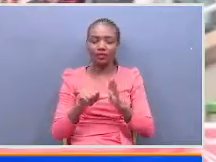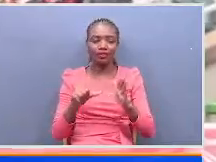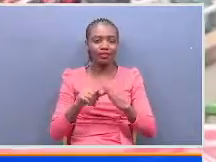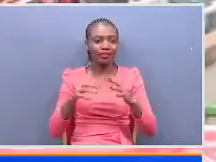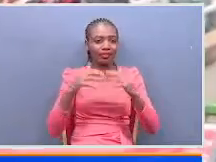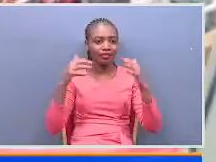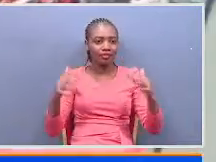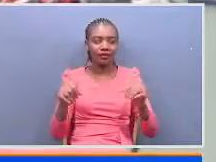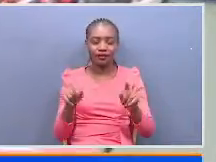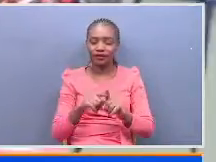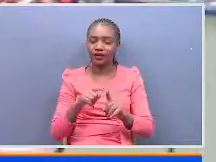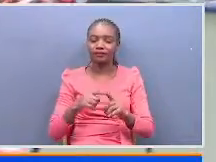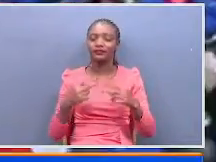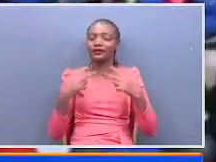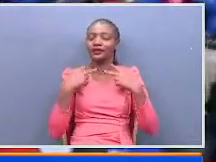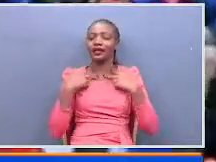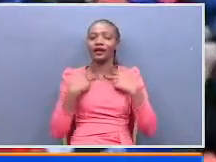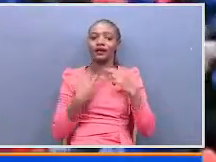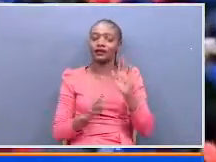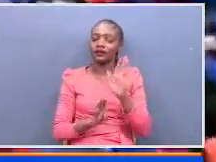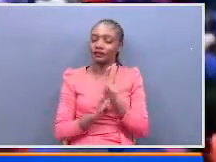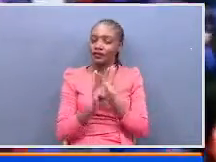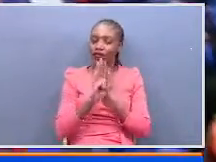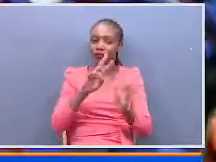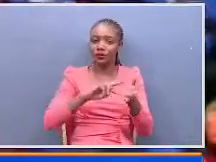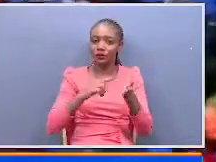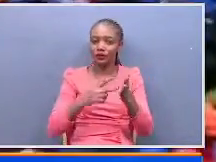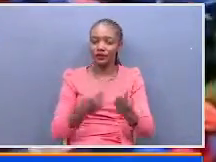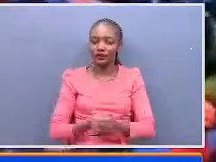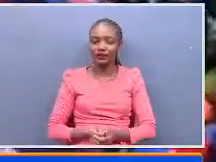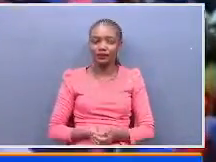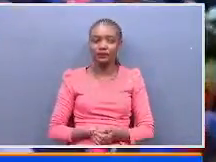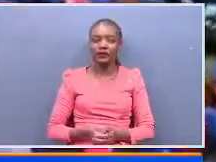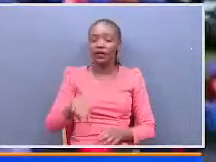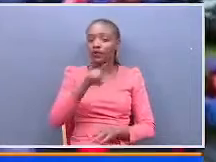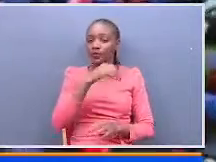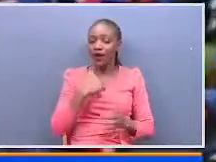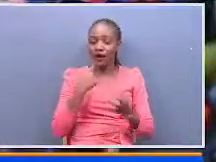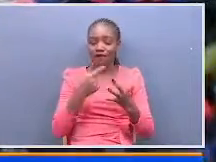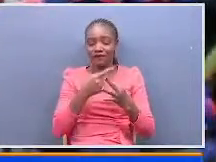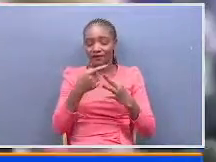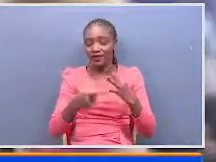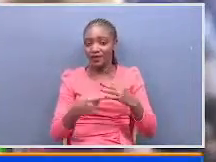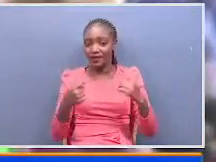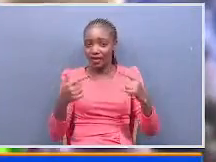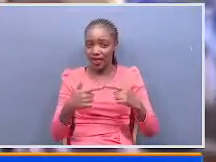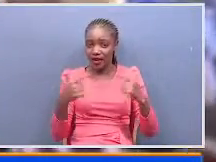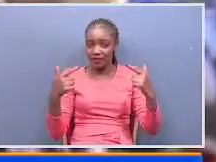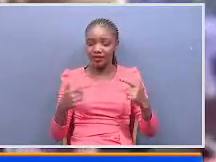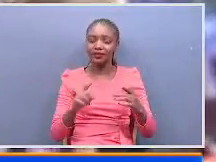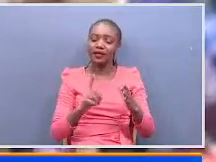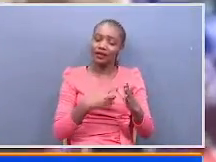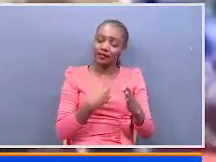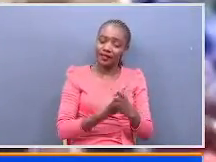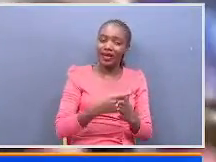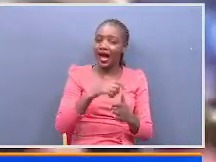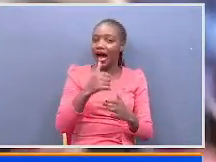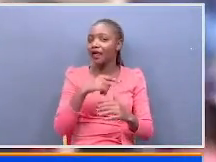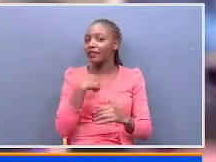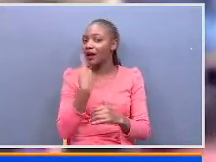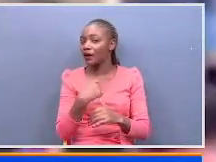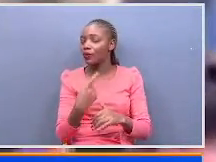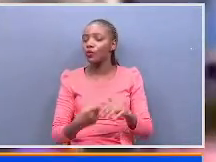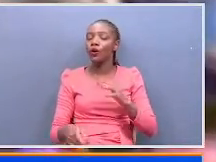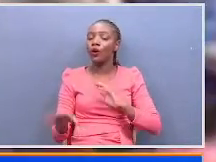stagnated development projects. Kumbanyane mawale watatu wa kwanza kabla tujaua adui watatu wa